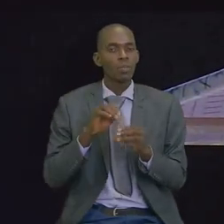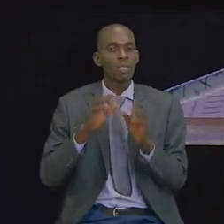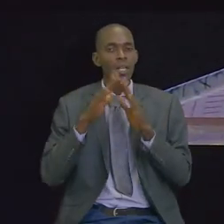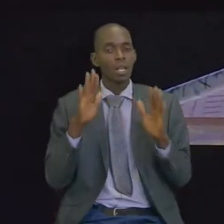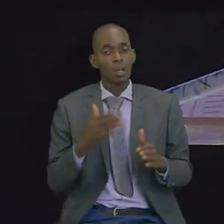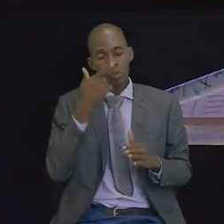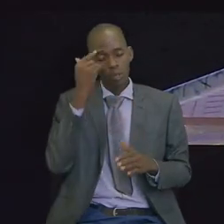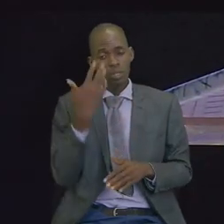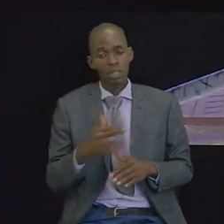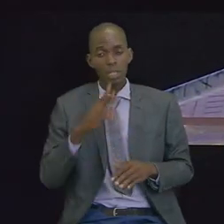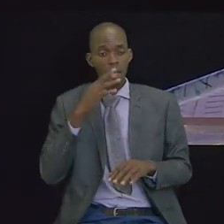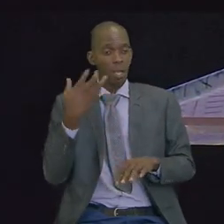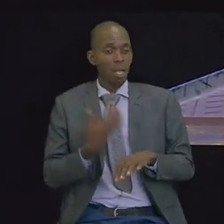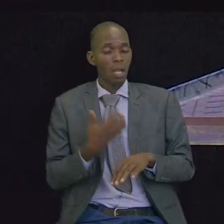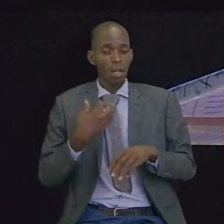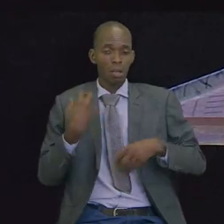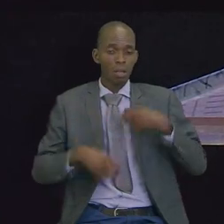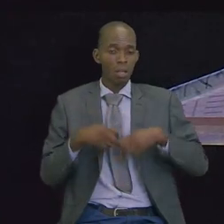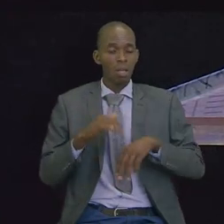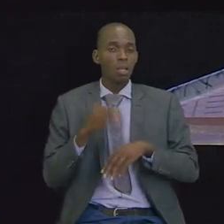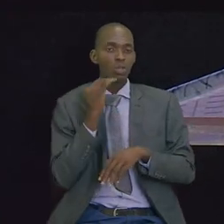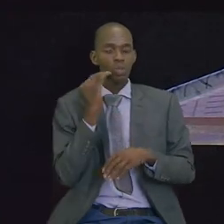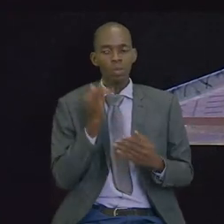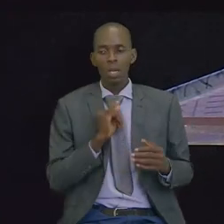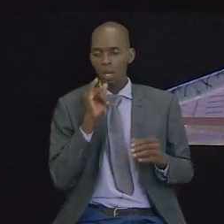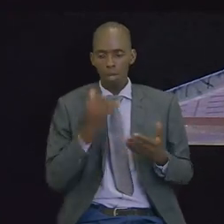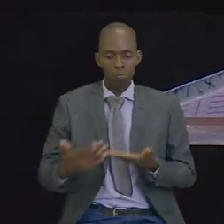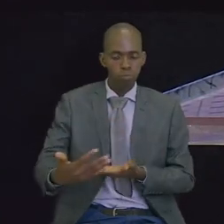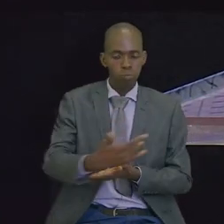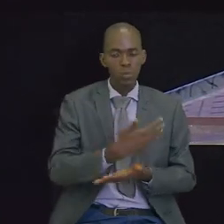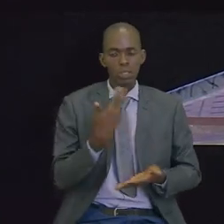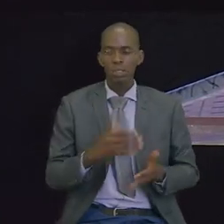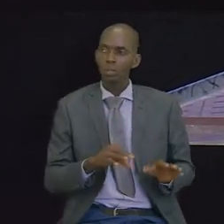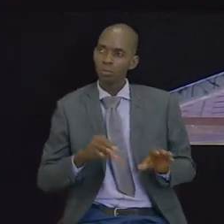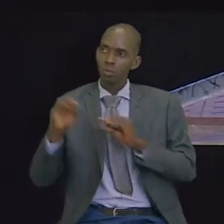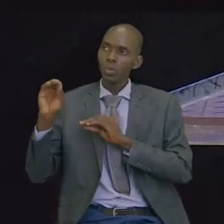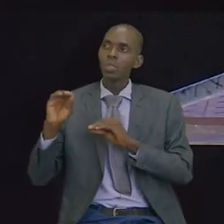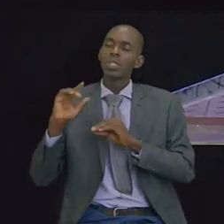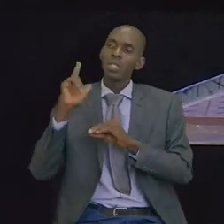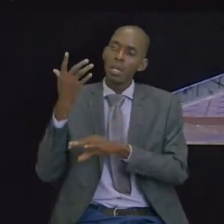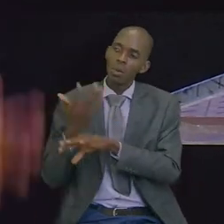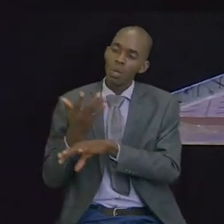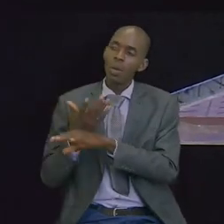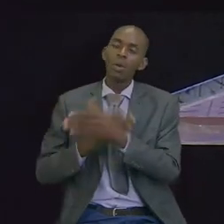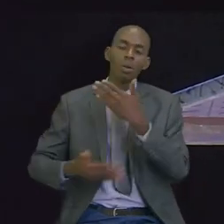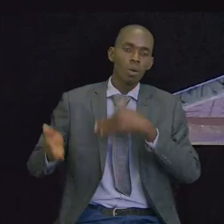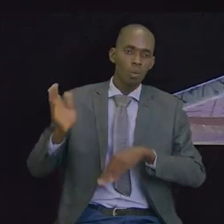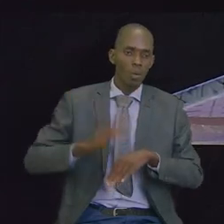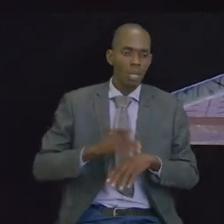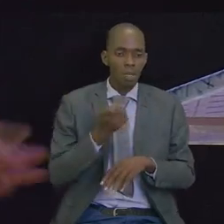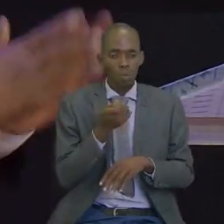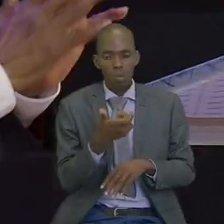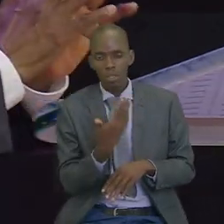and then starts packing, I'm going, and then they beg and beg and will come back again, and something happened,